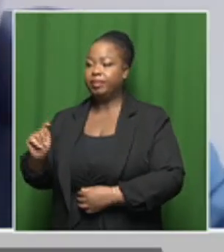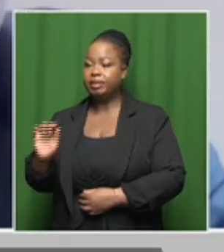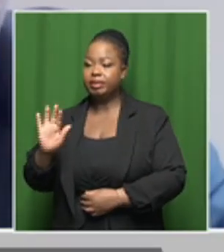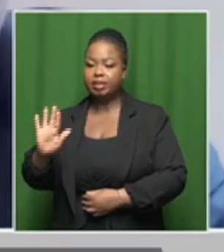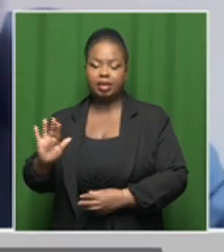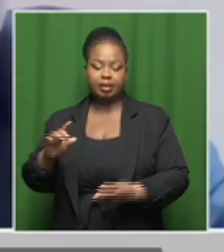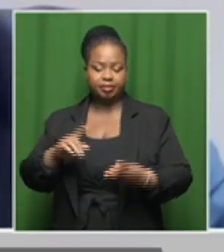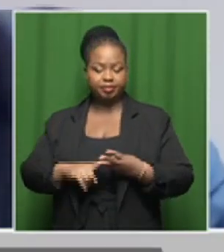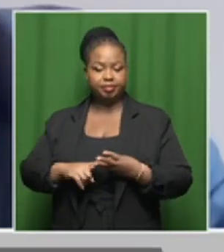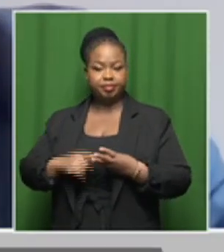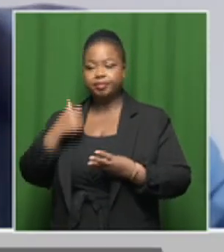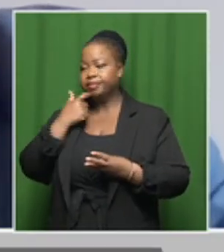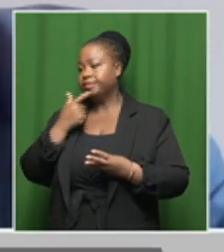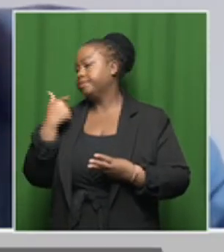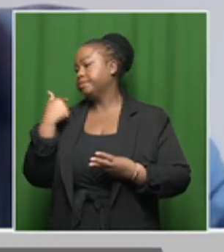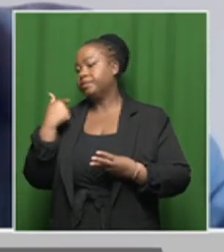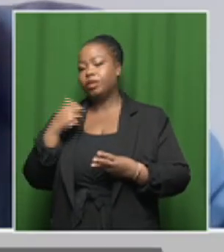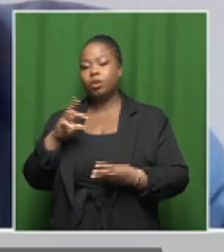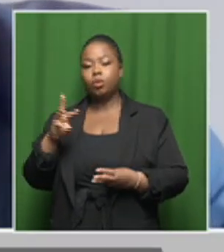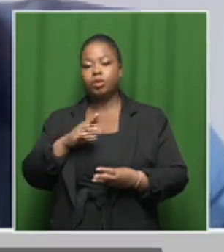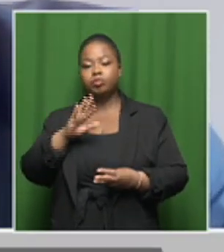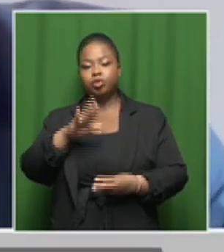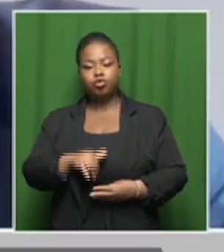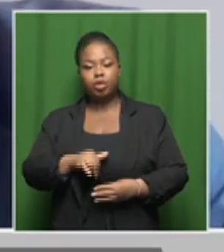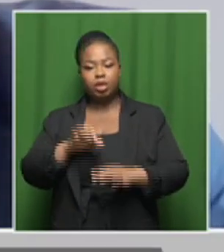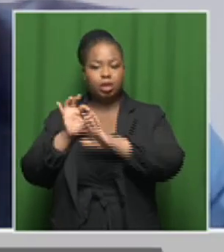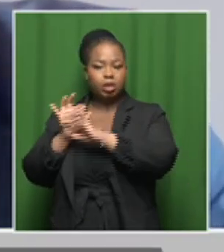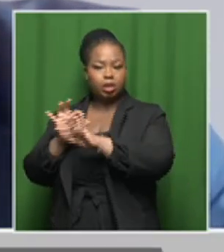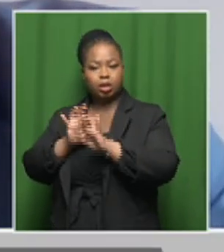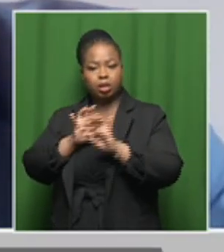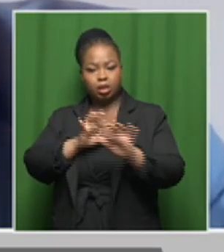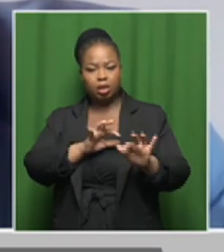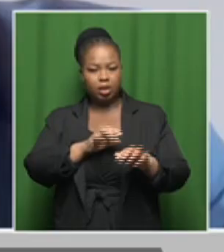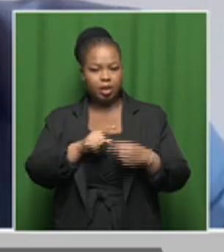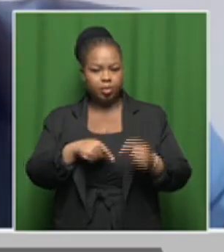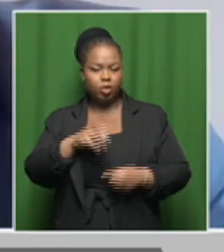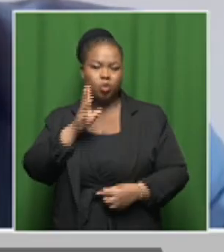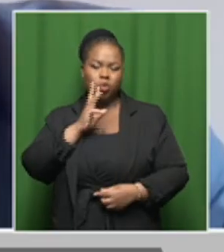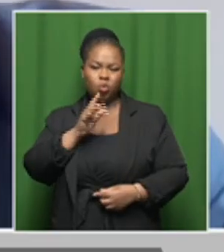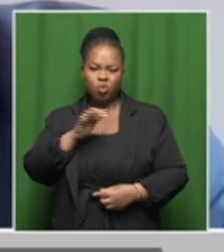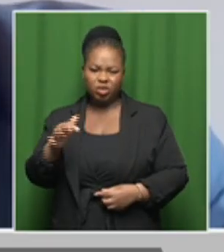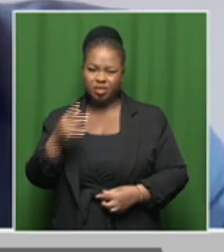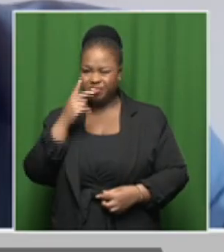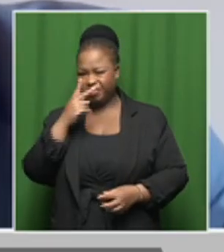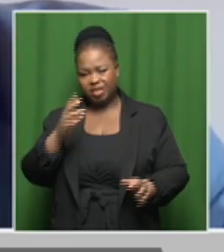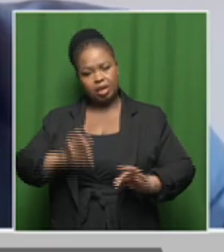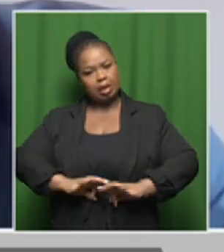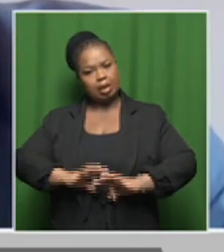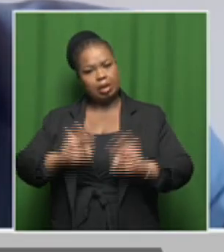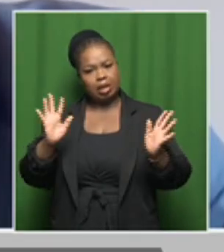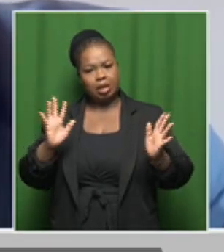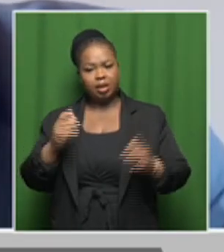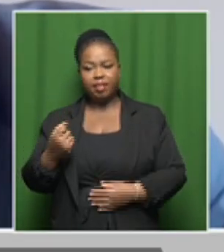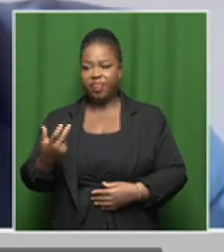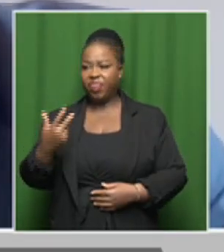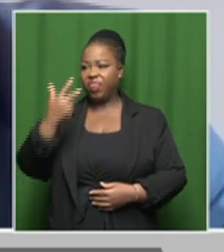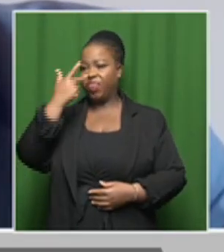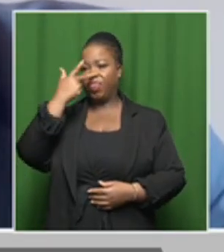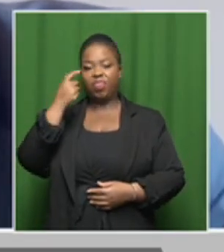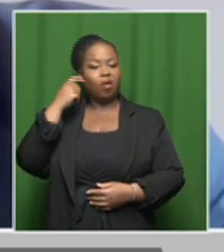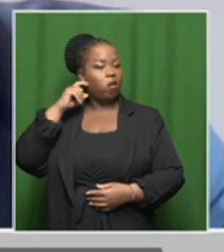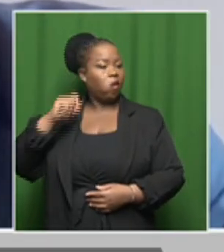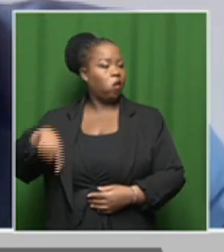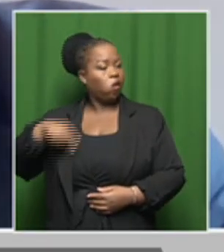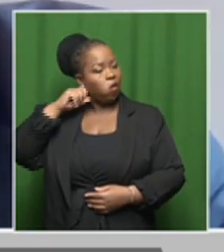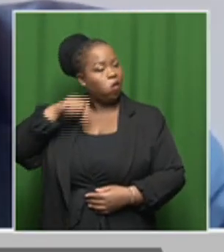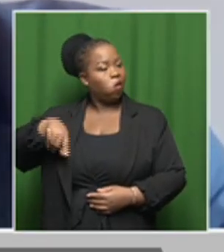the protests in Westbury around water. They can see clearly that they're being ignored over a long period